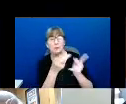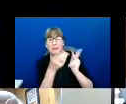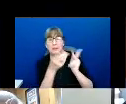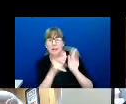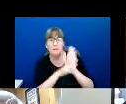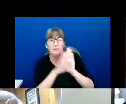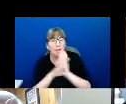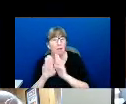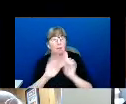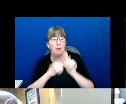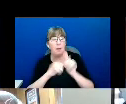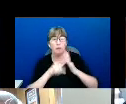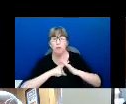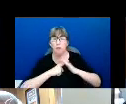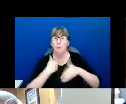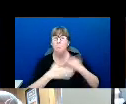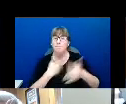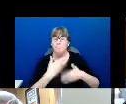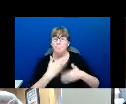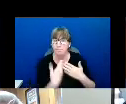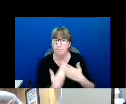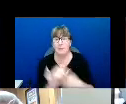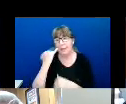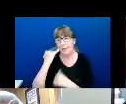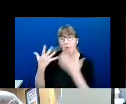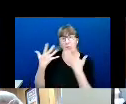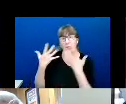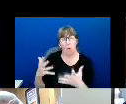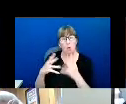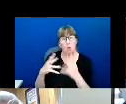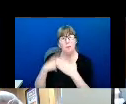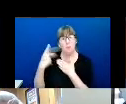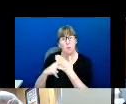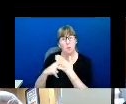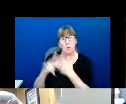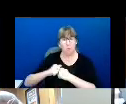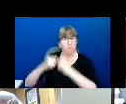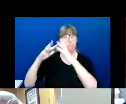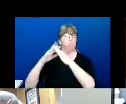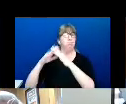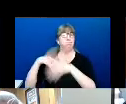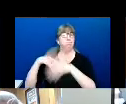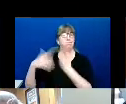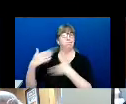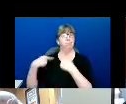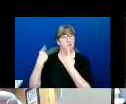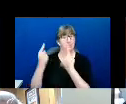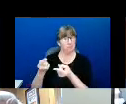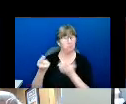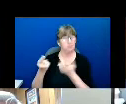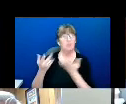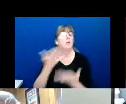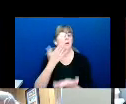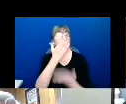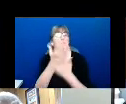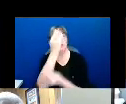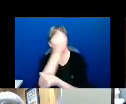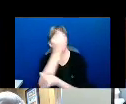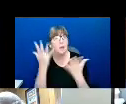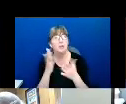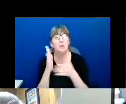if you already have a good program going, we've got some good information on some of the partnerships we're